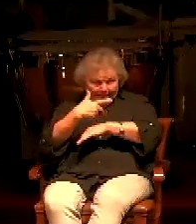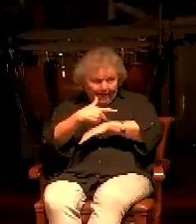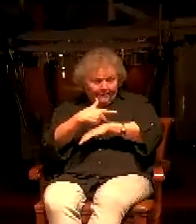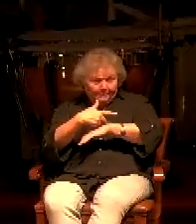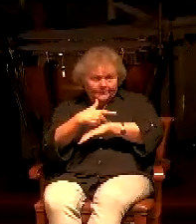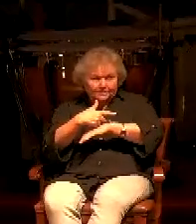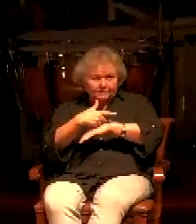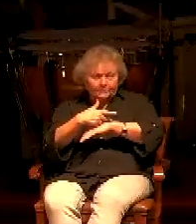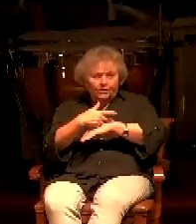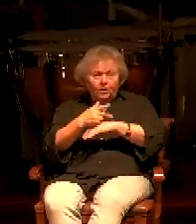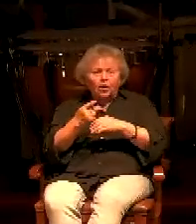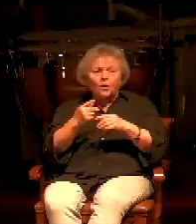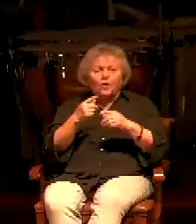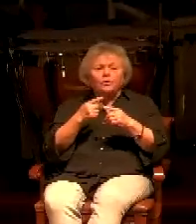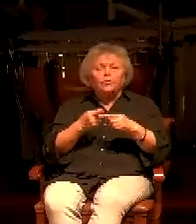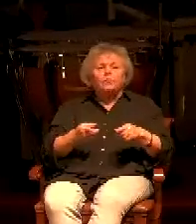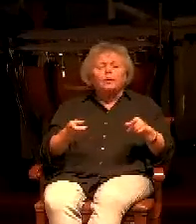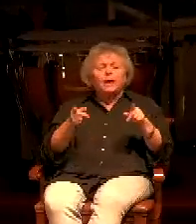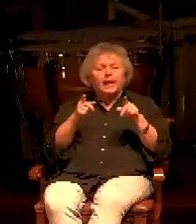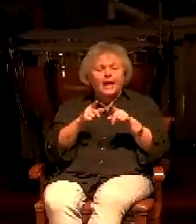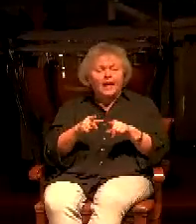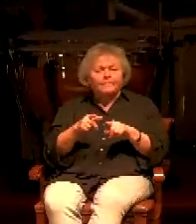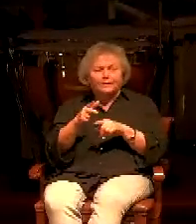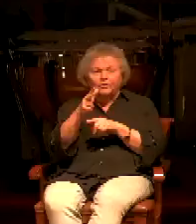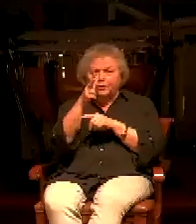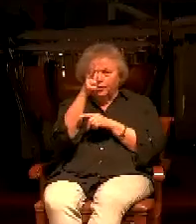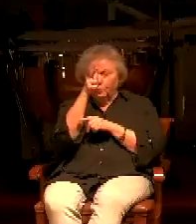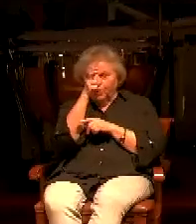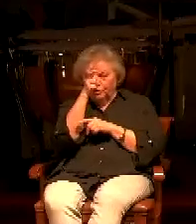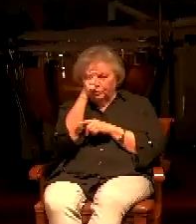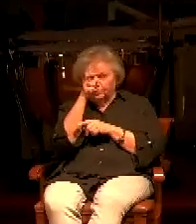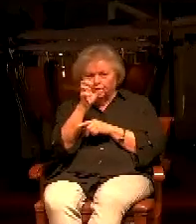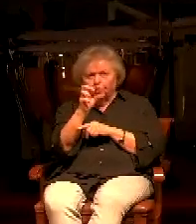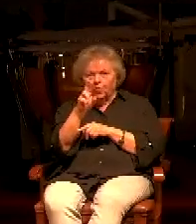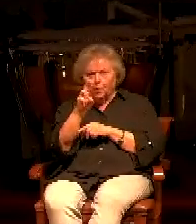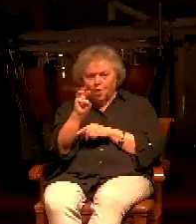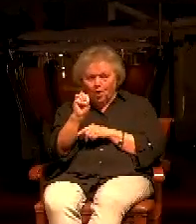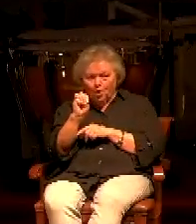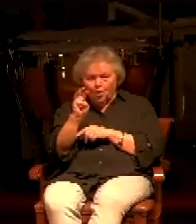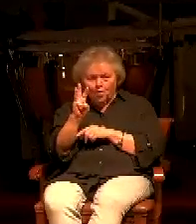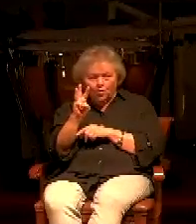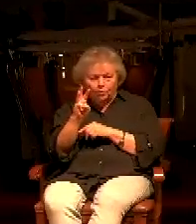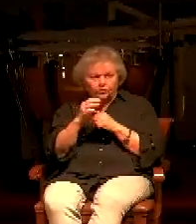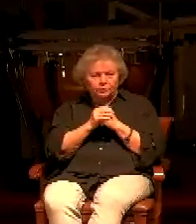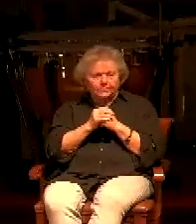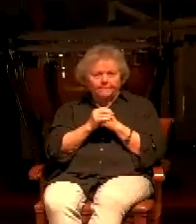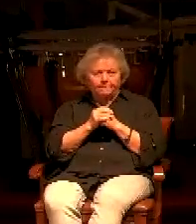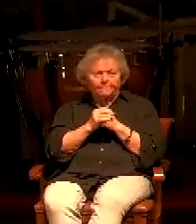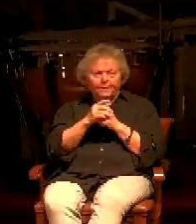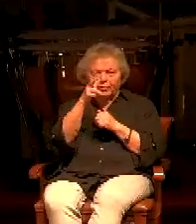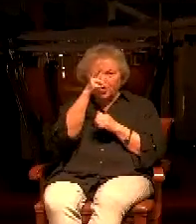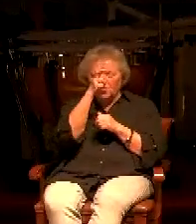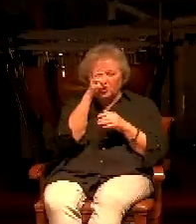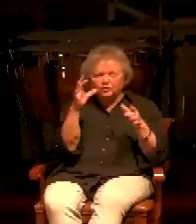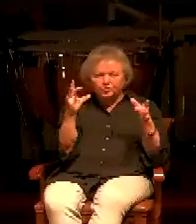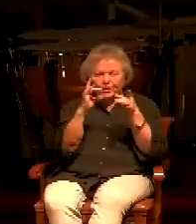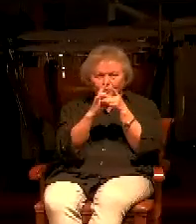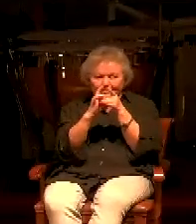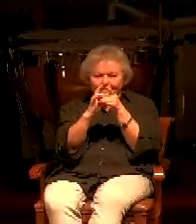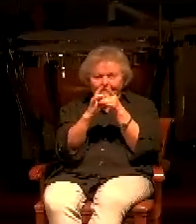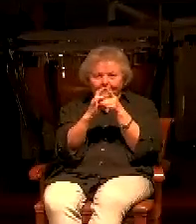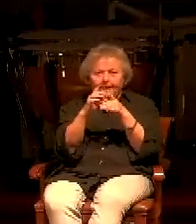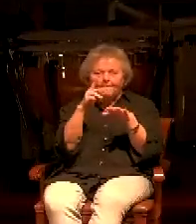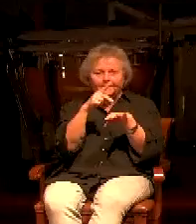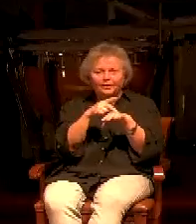rooster crow. Now I want you to notice something with me. The rooster crowing is always tied to Peter's denial.